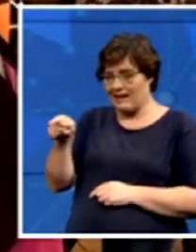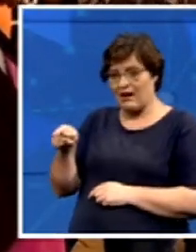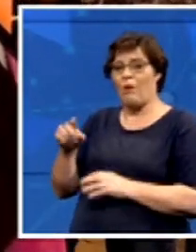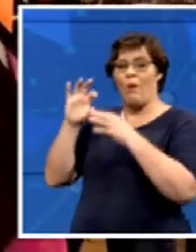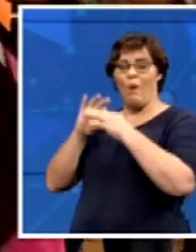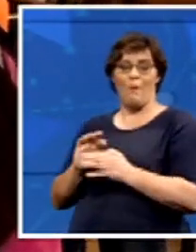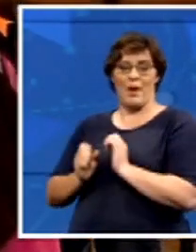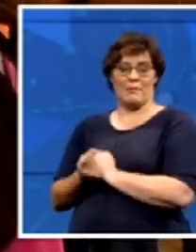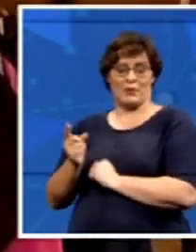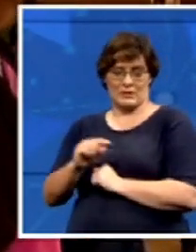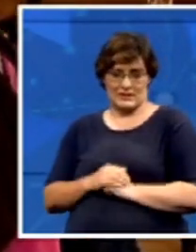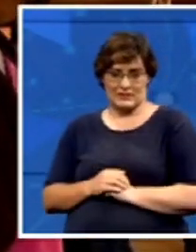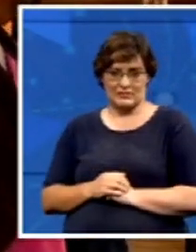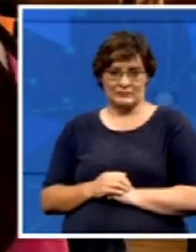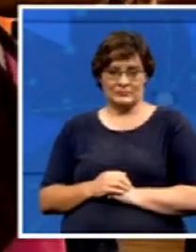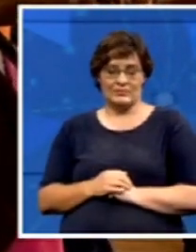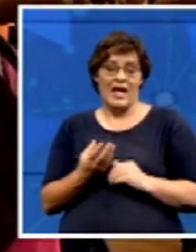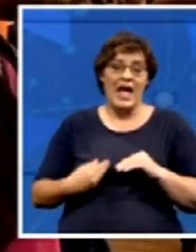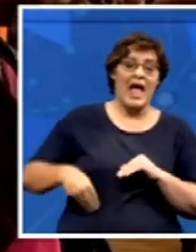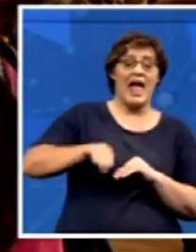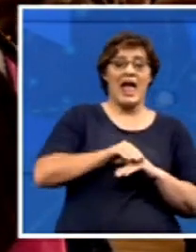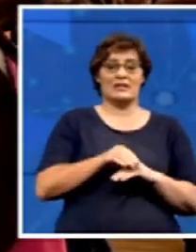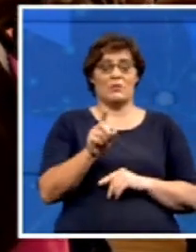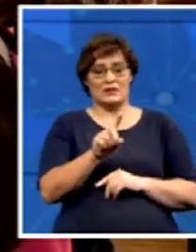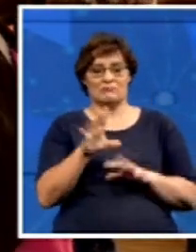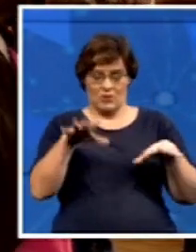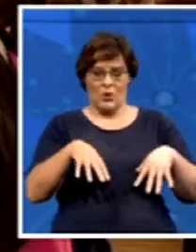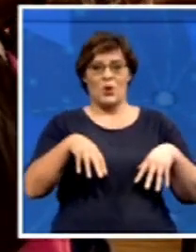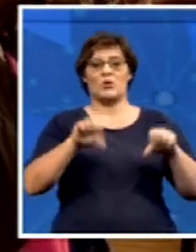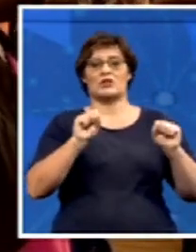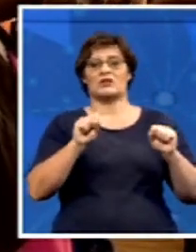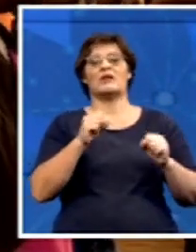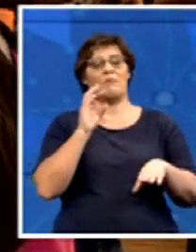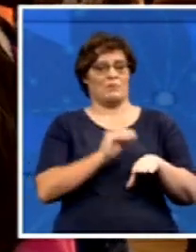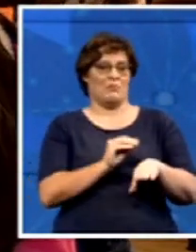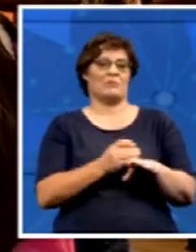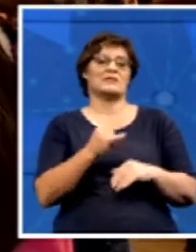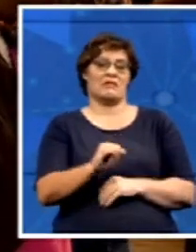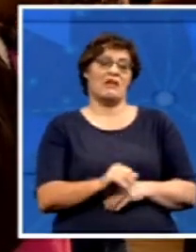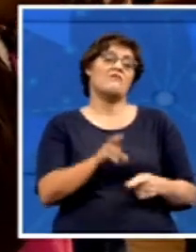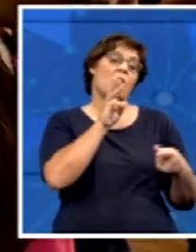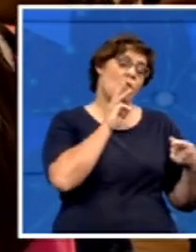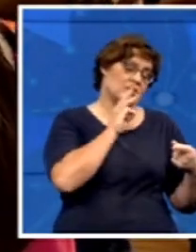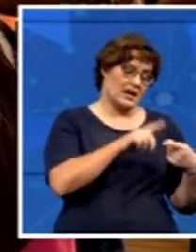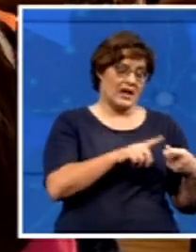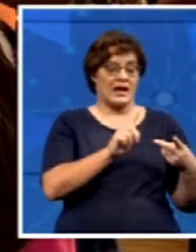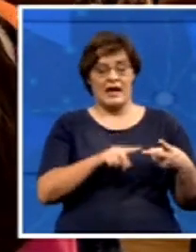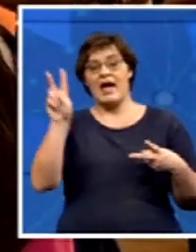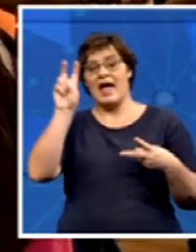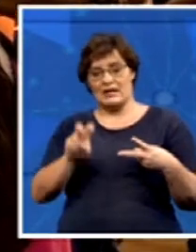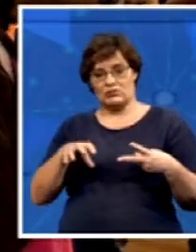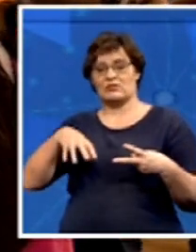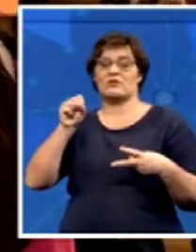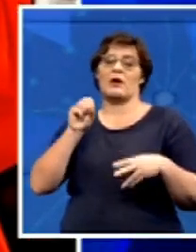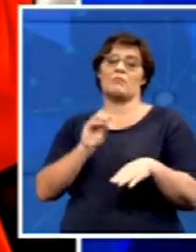Desiree, that load shedding is also a problem. So we have a water and an electricity problem. Not very good to wake up to this